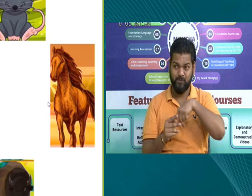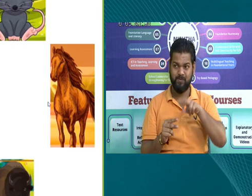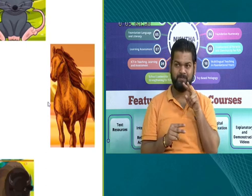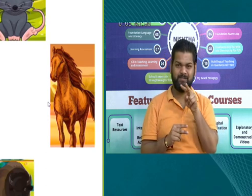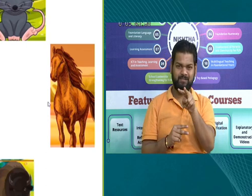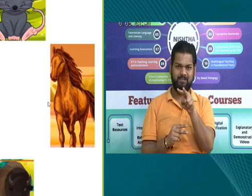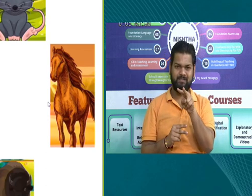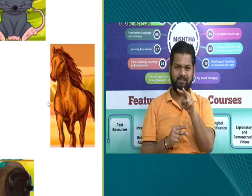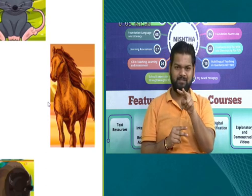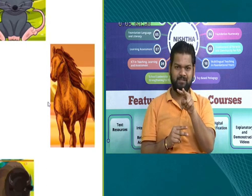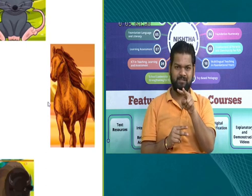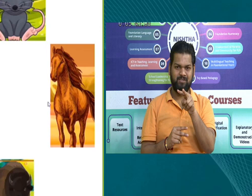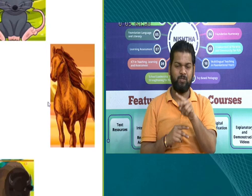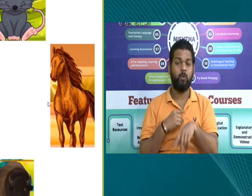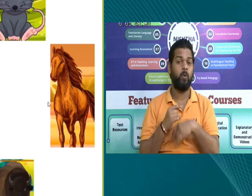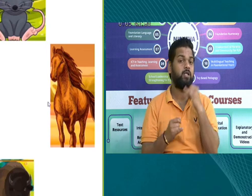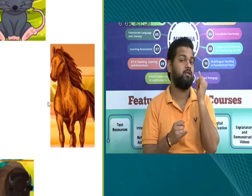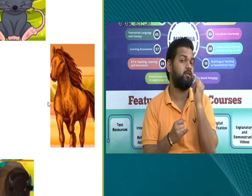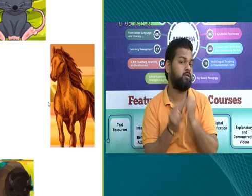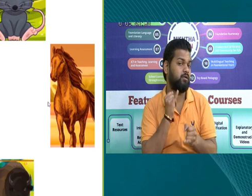This, and the horse tail.